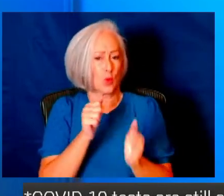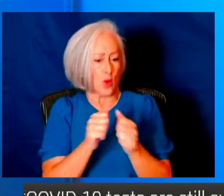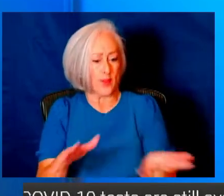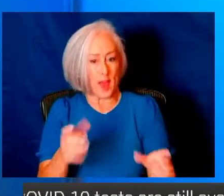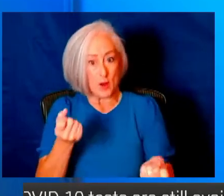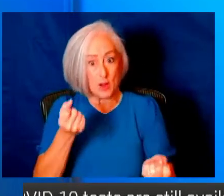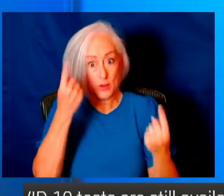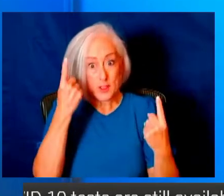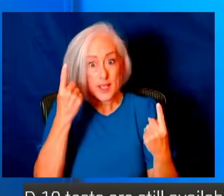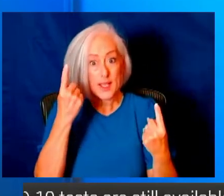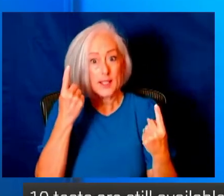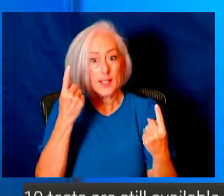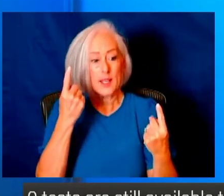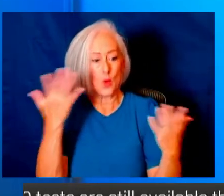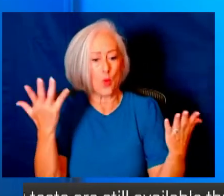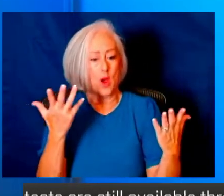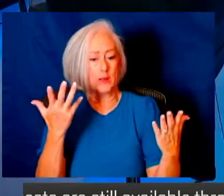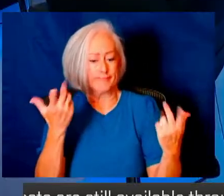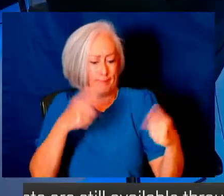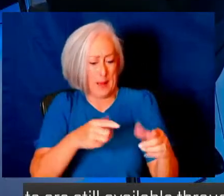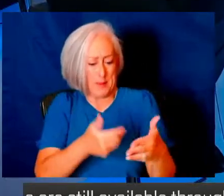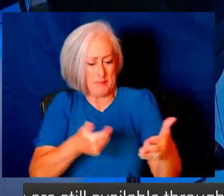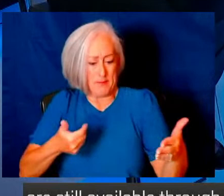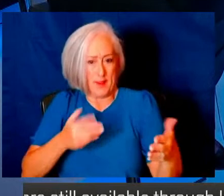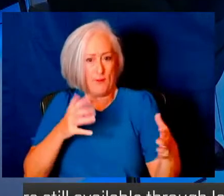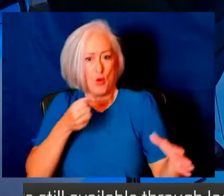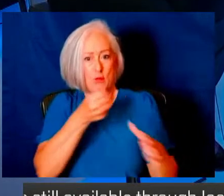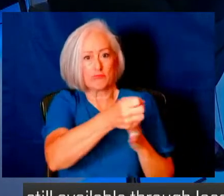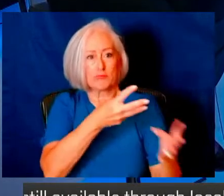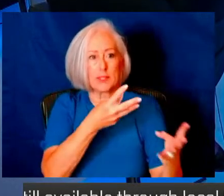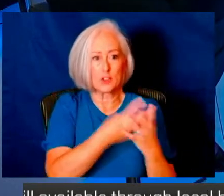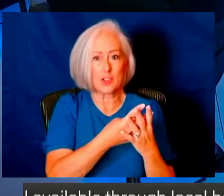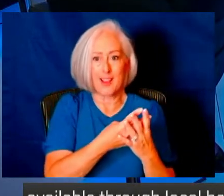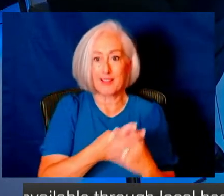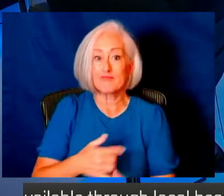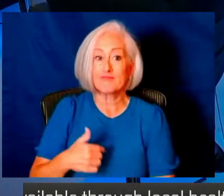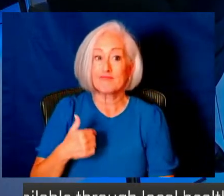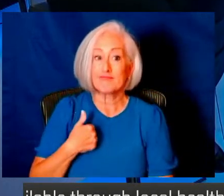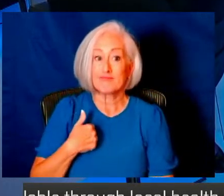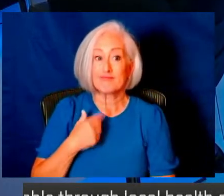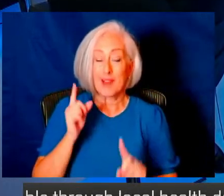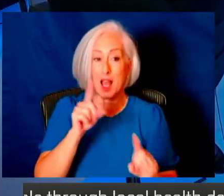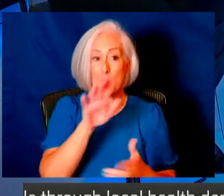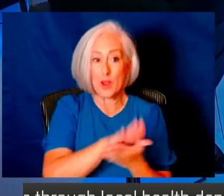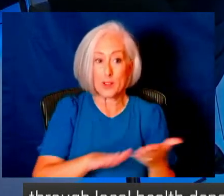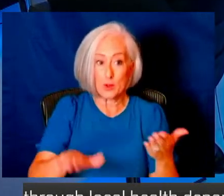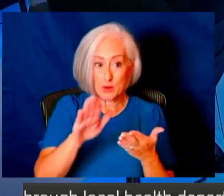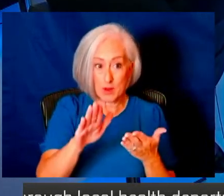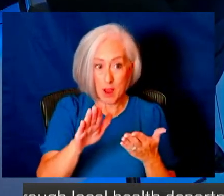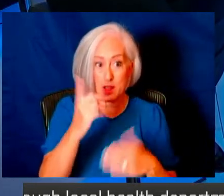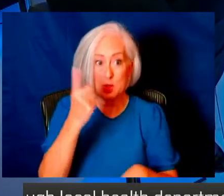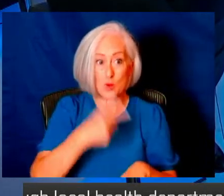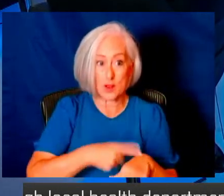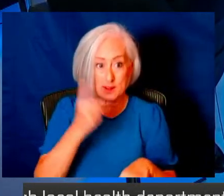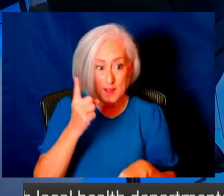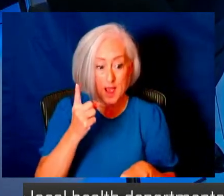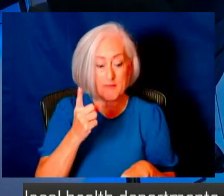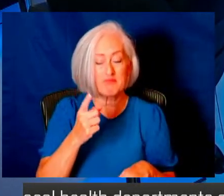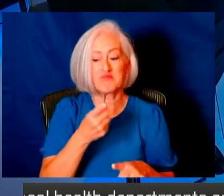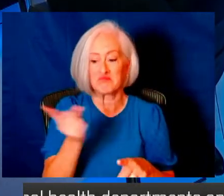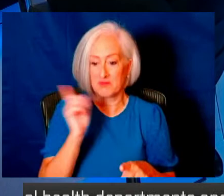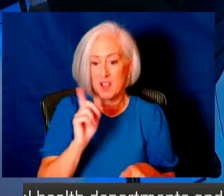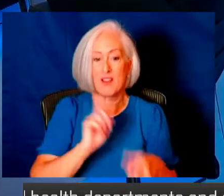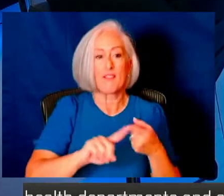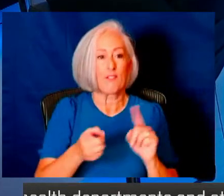that jail sentence. I was in college once with friends that were shoplifting from a store. Yeah. That could have